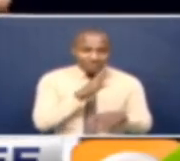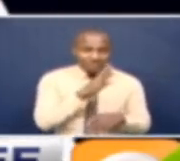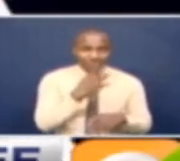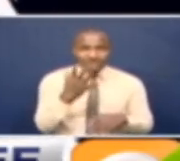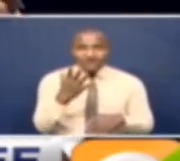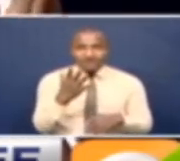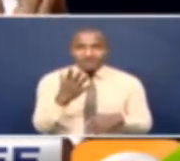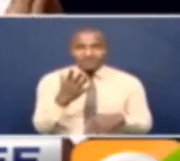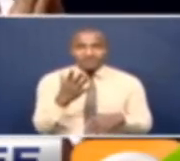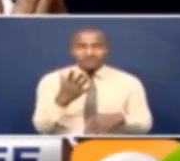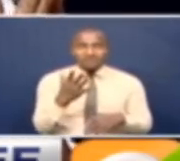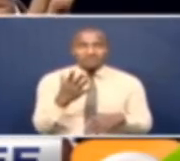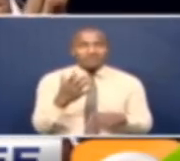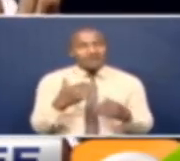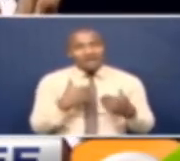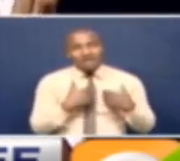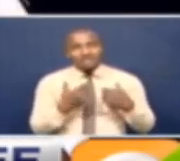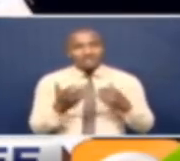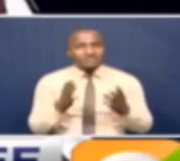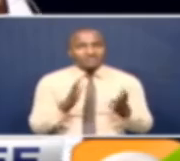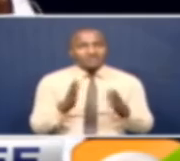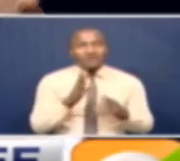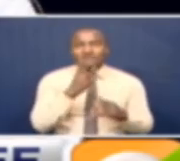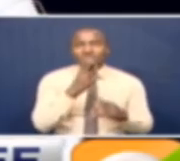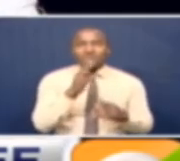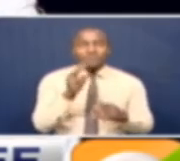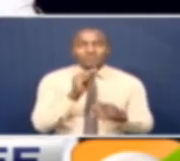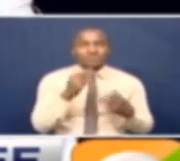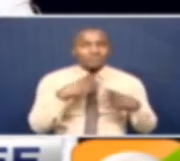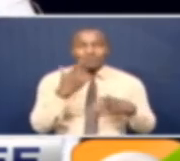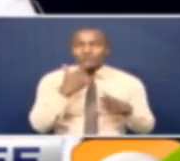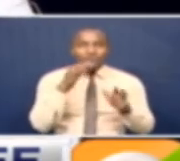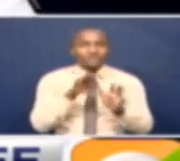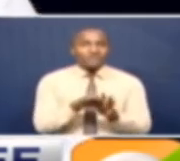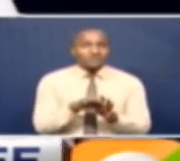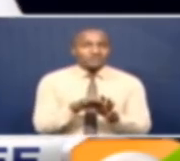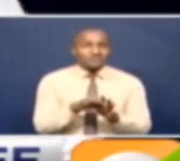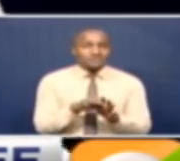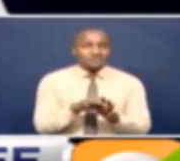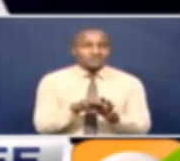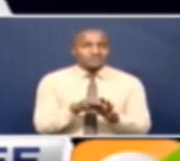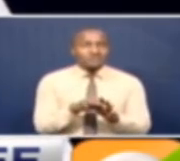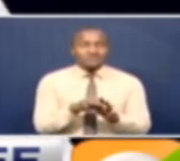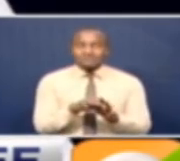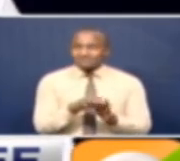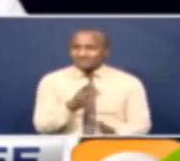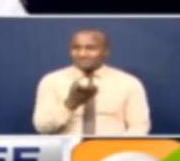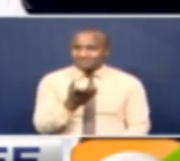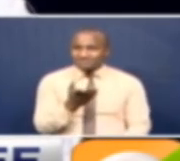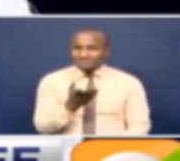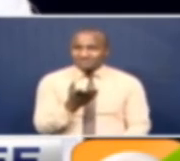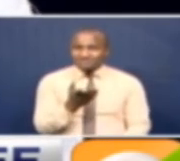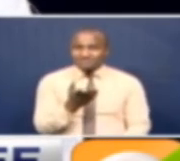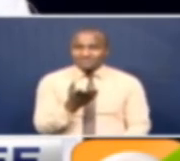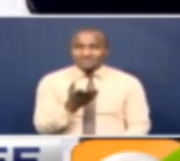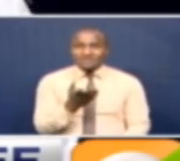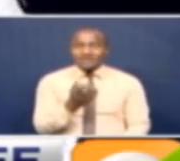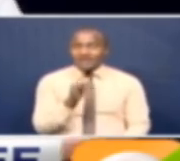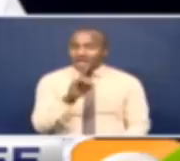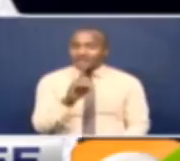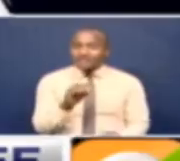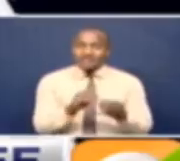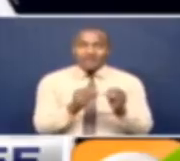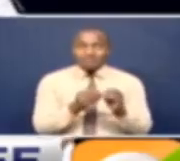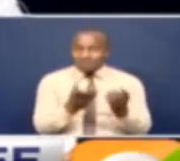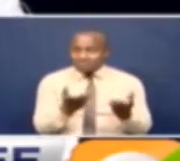were about 4 million people who voted. You know, you could easily get a list of ID numbers. Since you're the